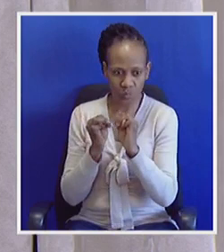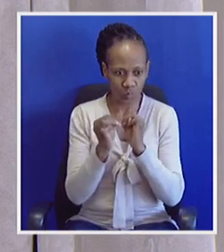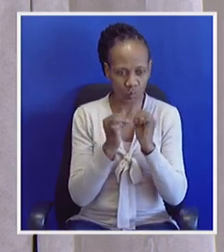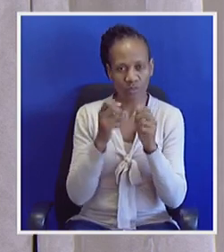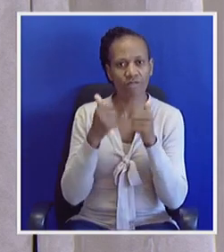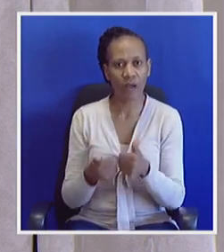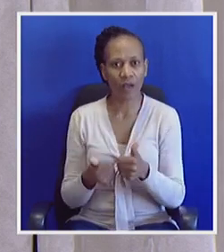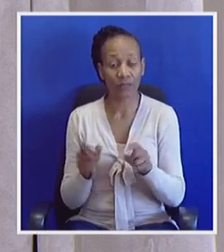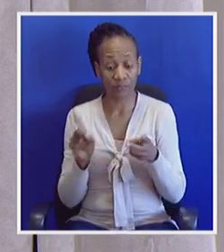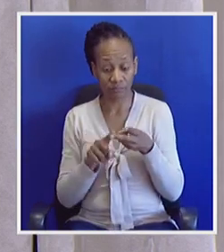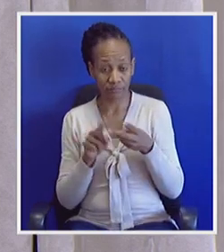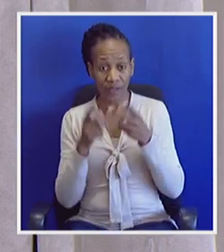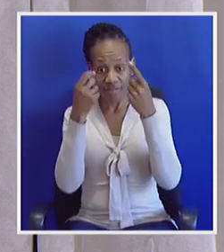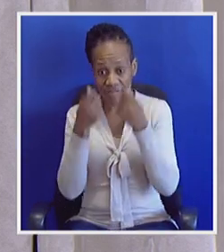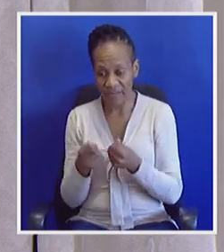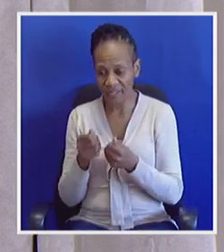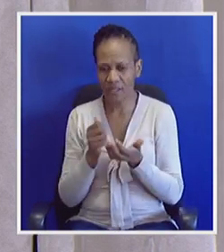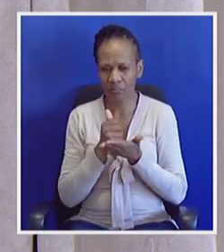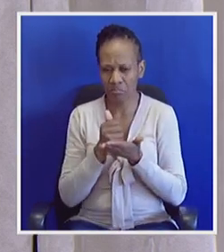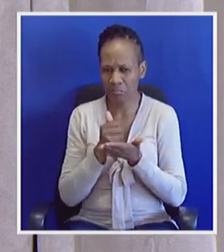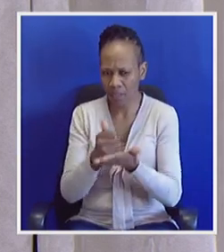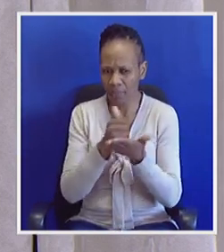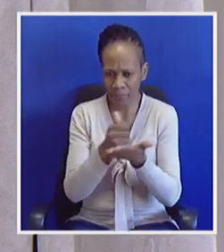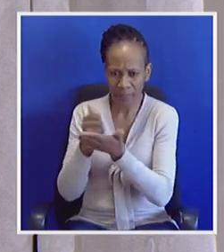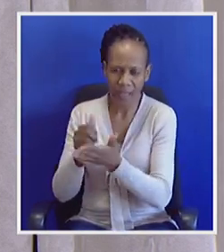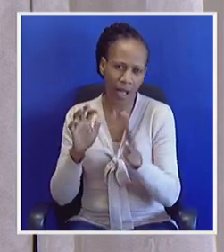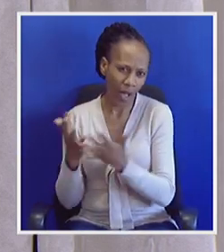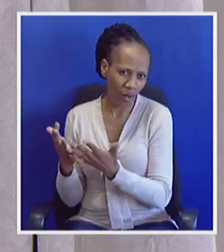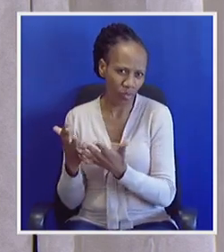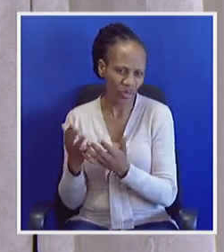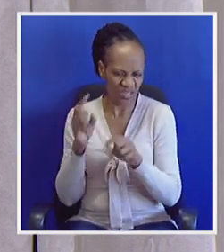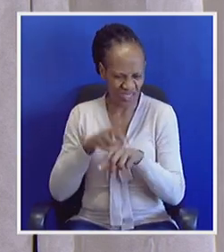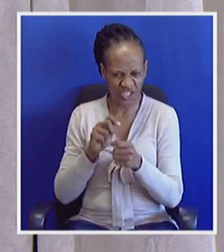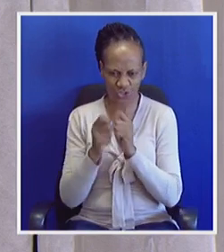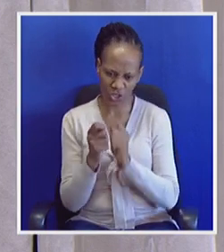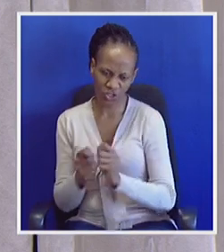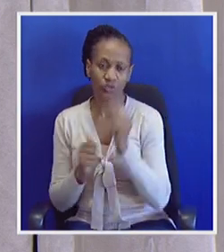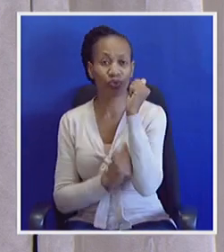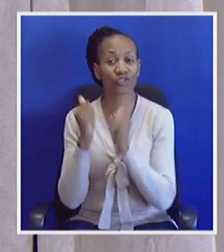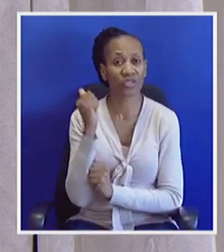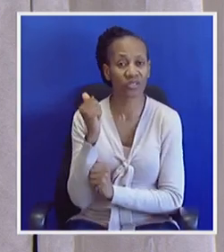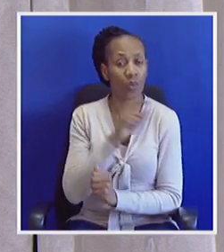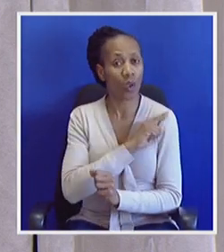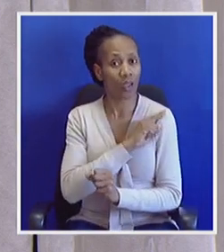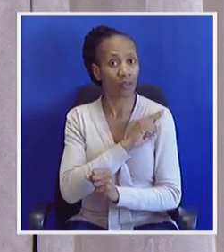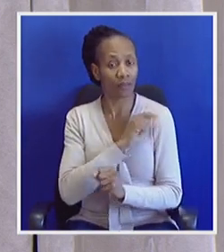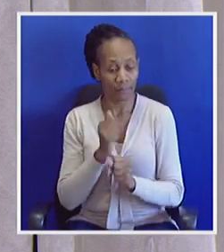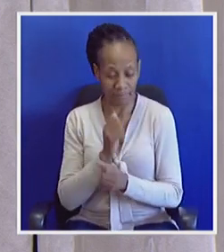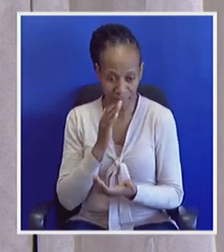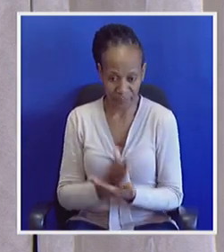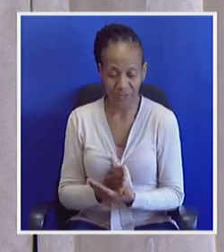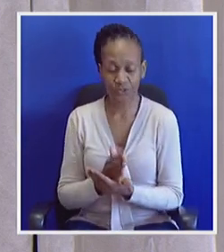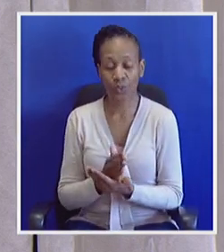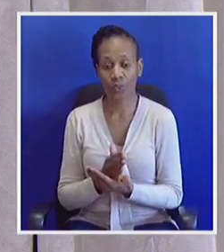financing, those that need financing, can be better structured so that they are not driven